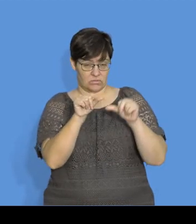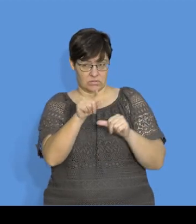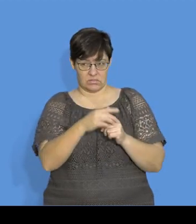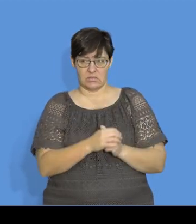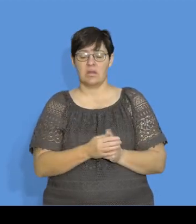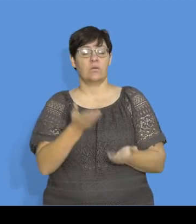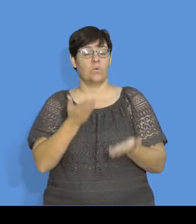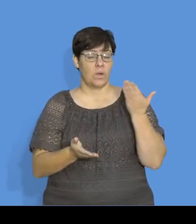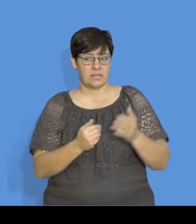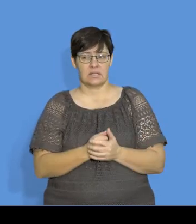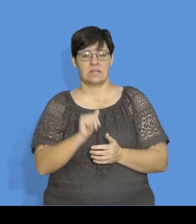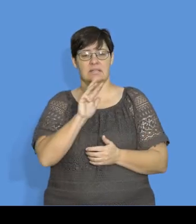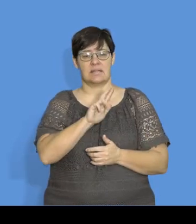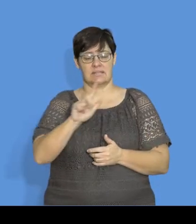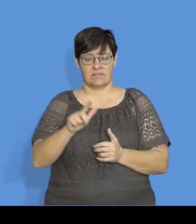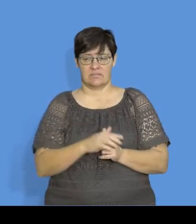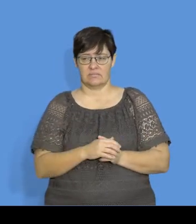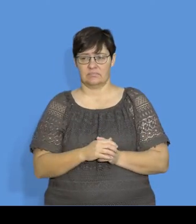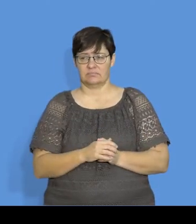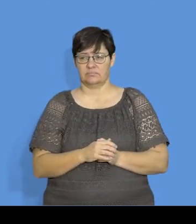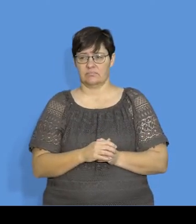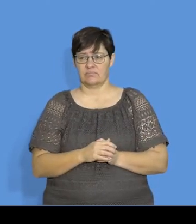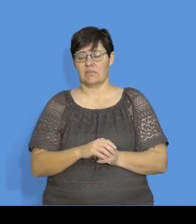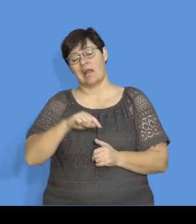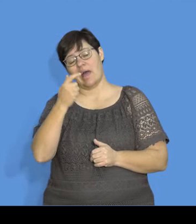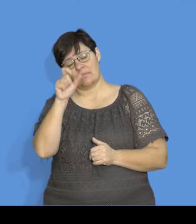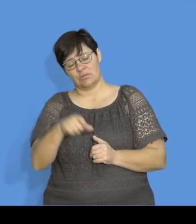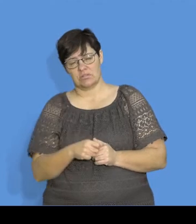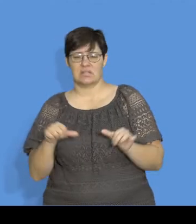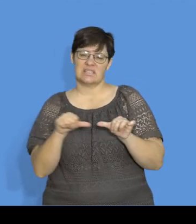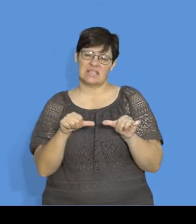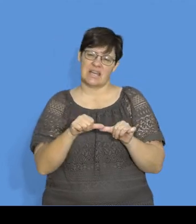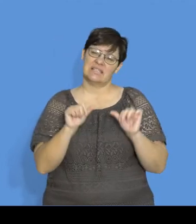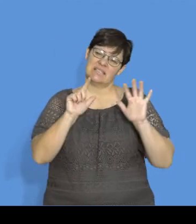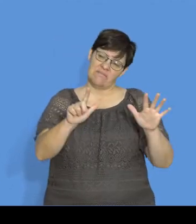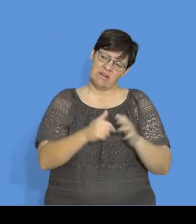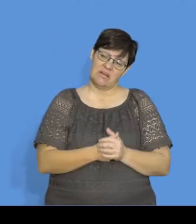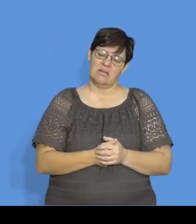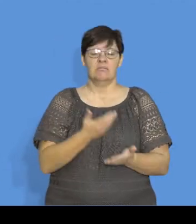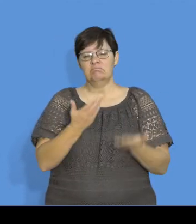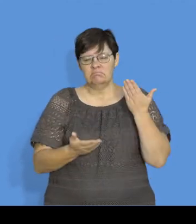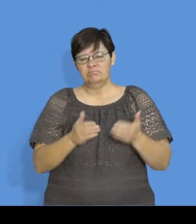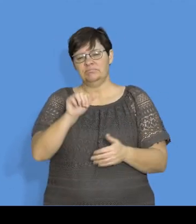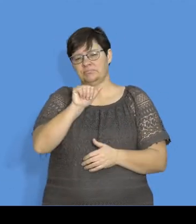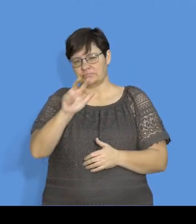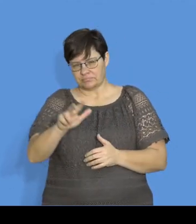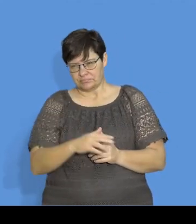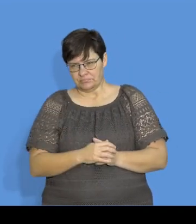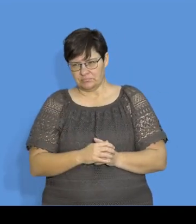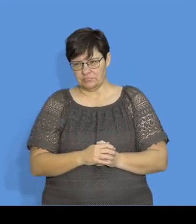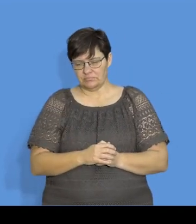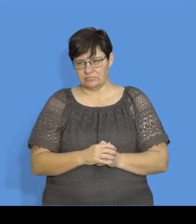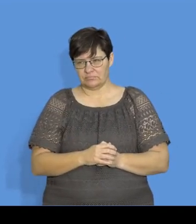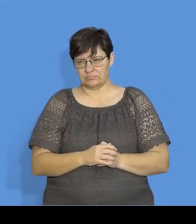12 and weight 97. And another person, shoe size, which was 7, weight